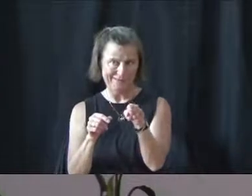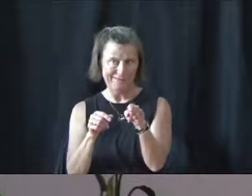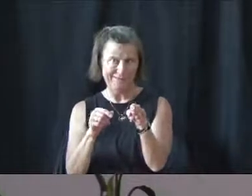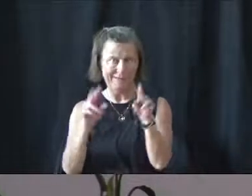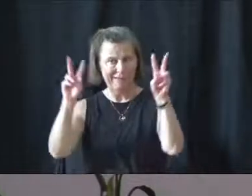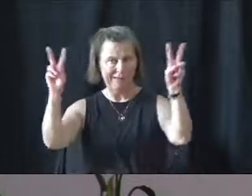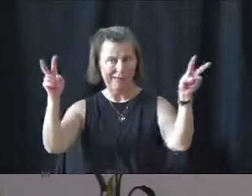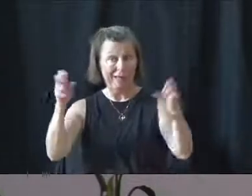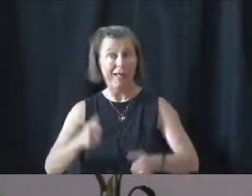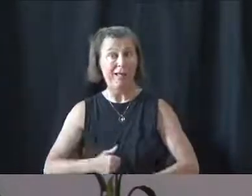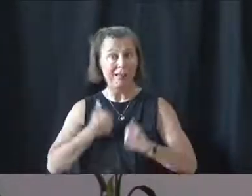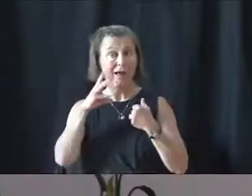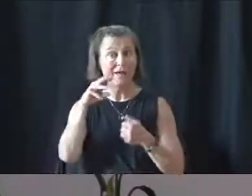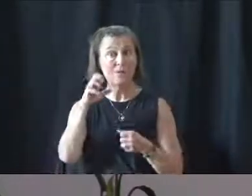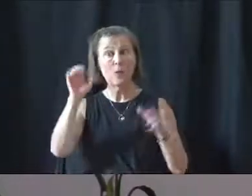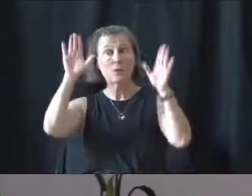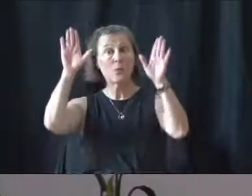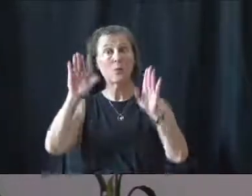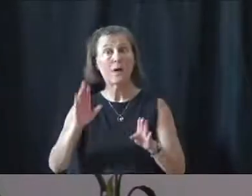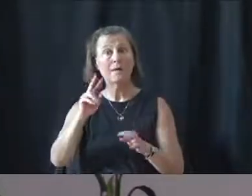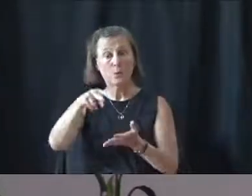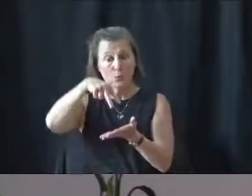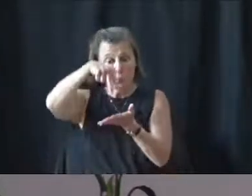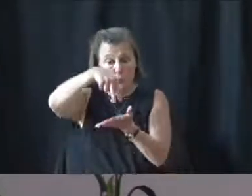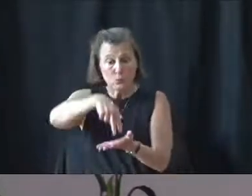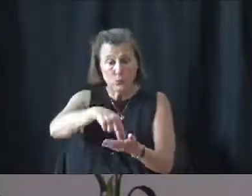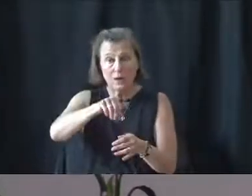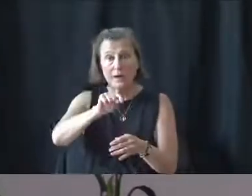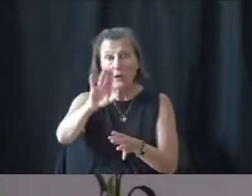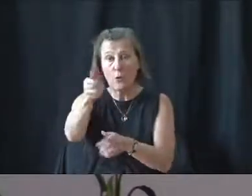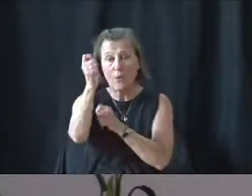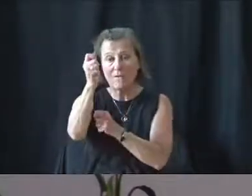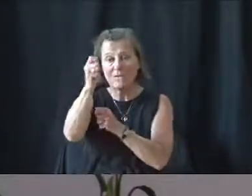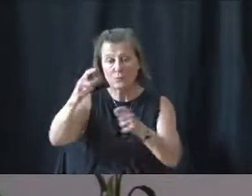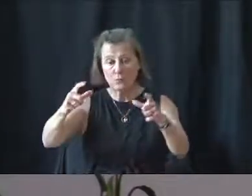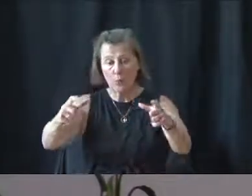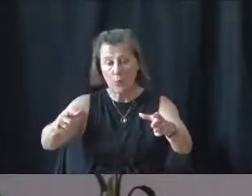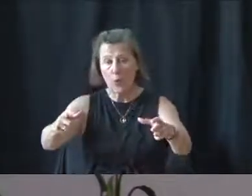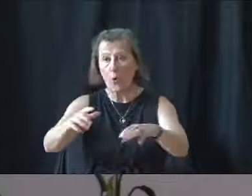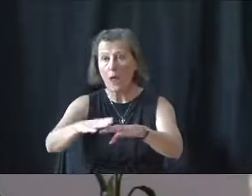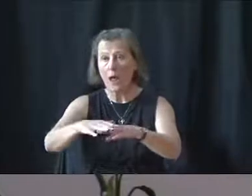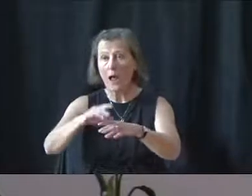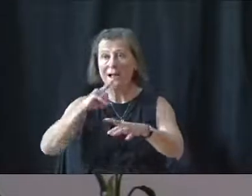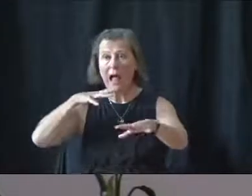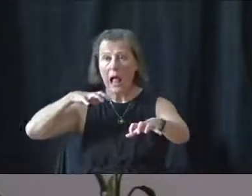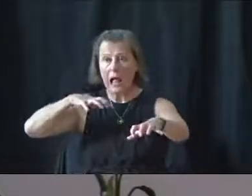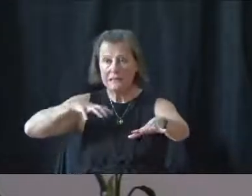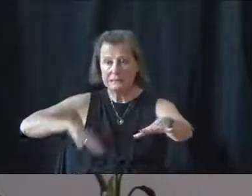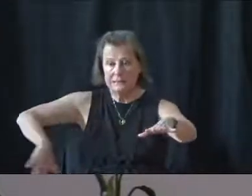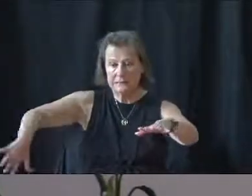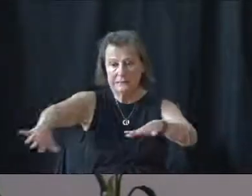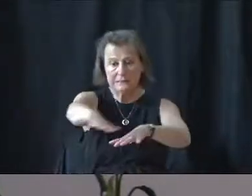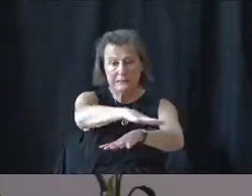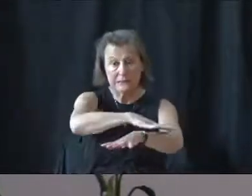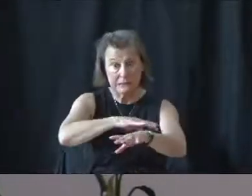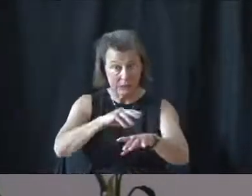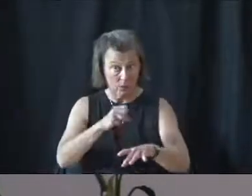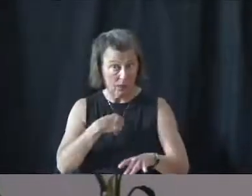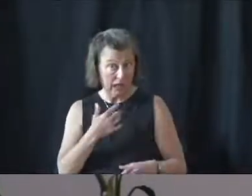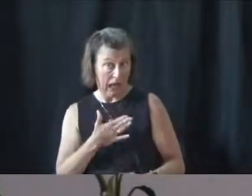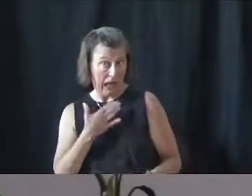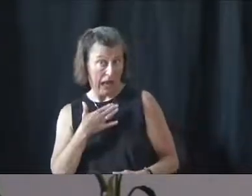Life was wonderful when you stood at your fishing hole on the ice. But was I happy at my